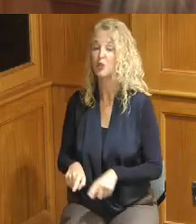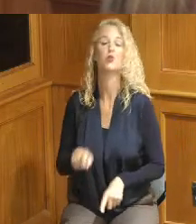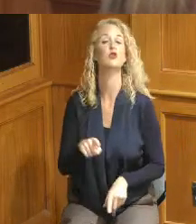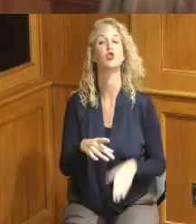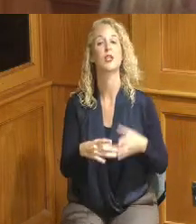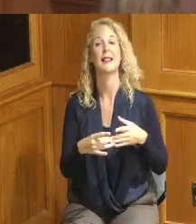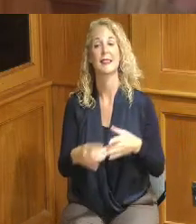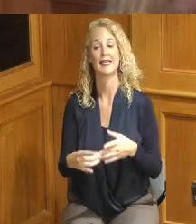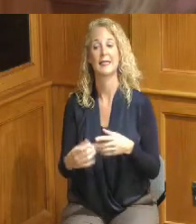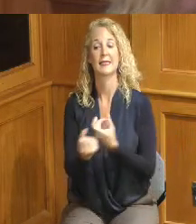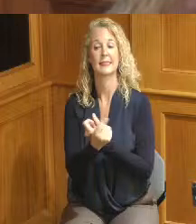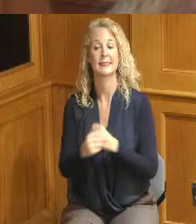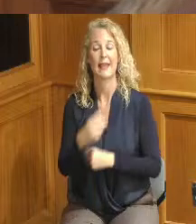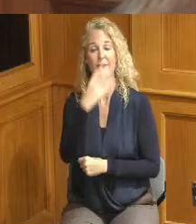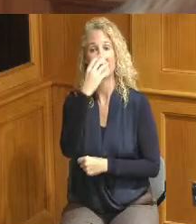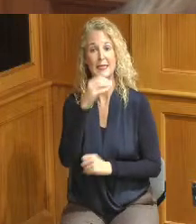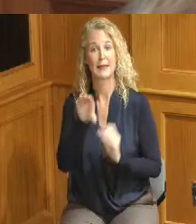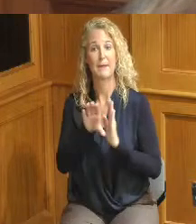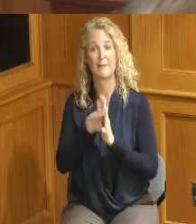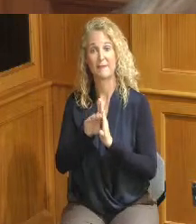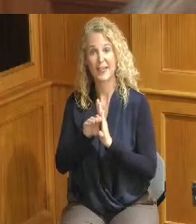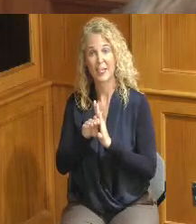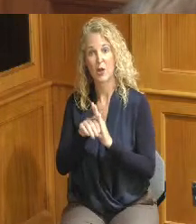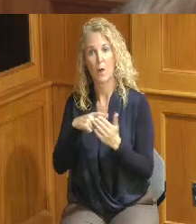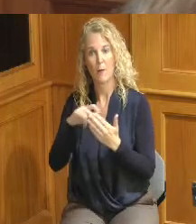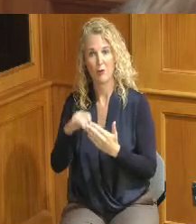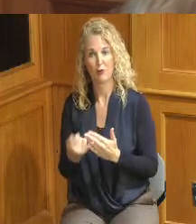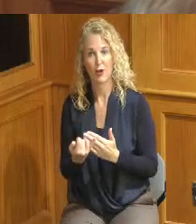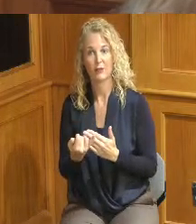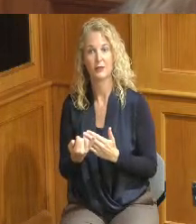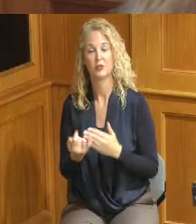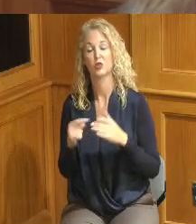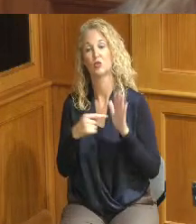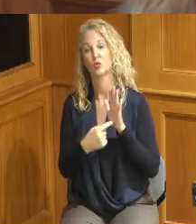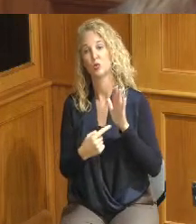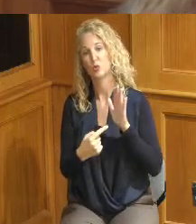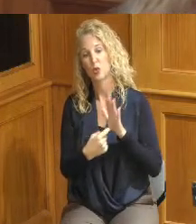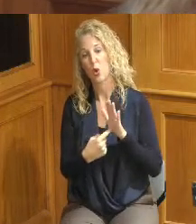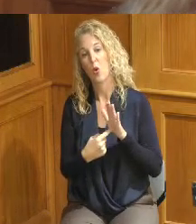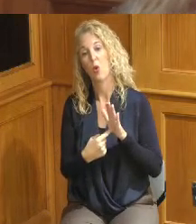a safe sleep video campaign, making